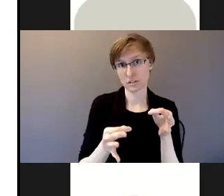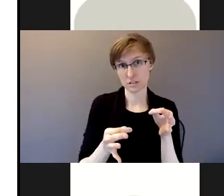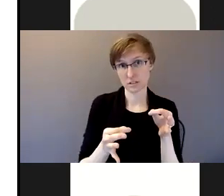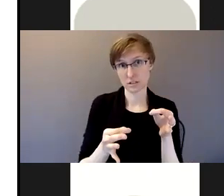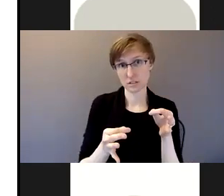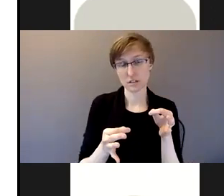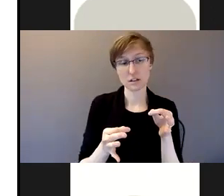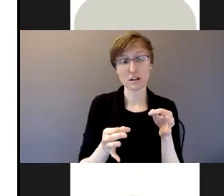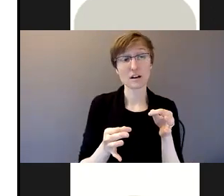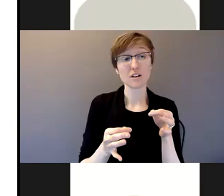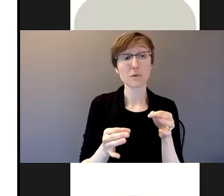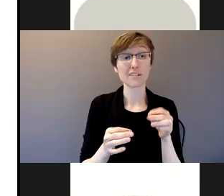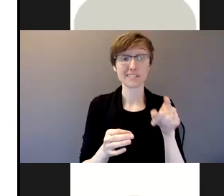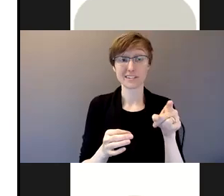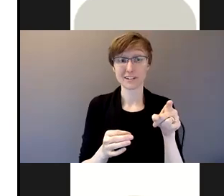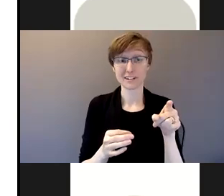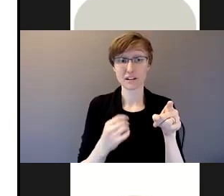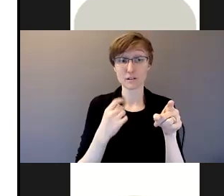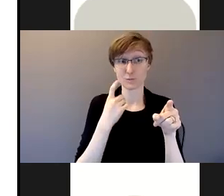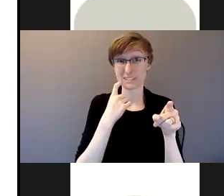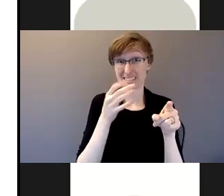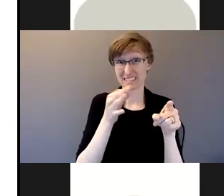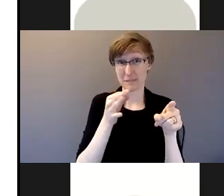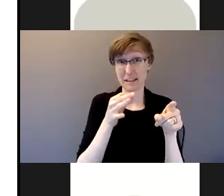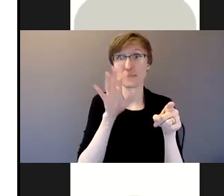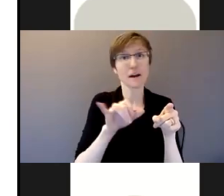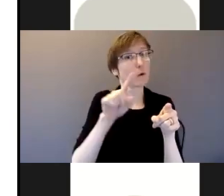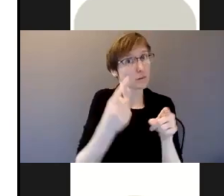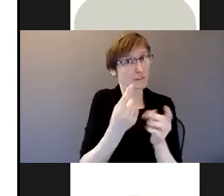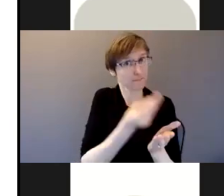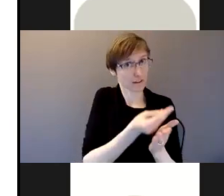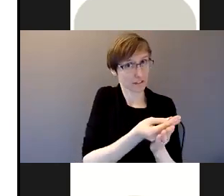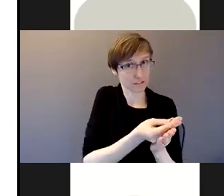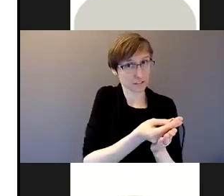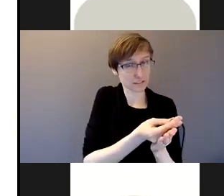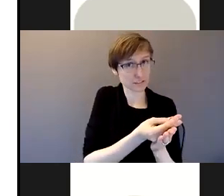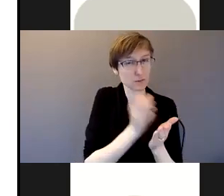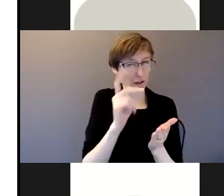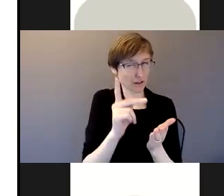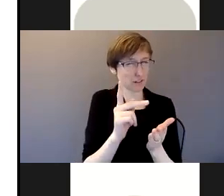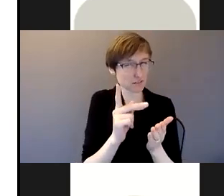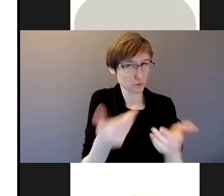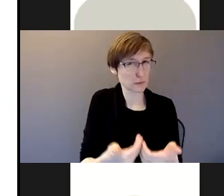for finances. A lot of people forget that, that difference. So just want to remind you of that.